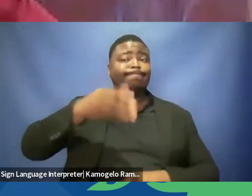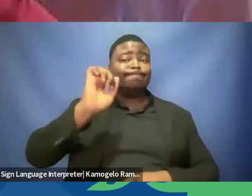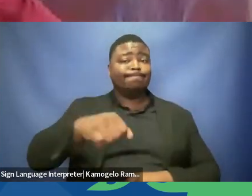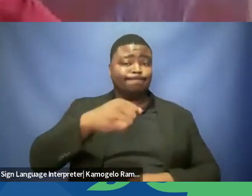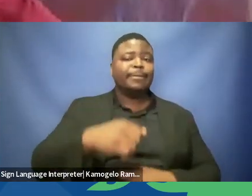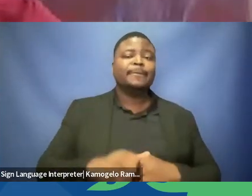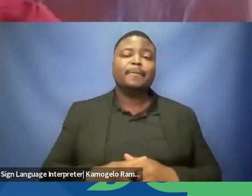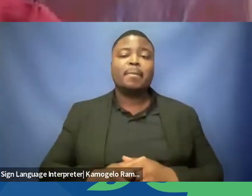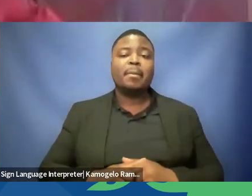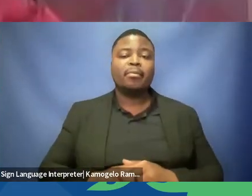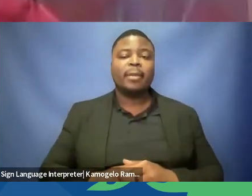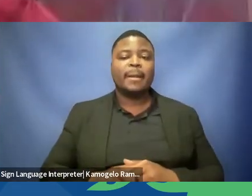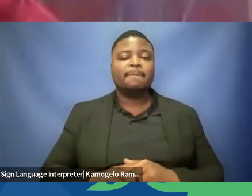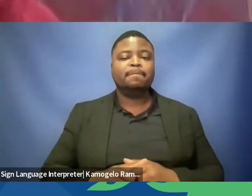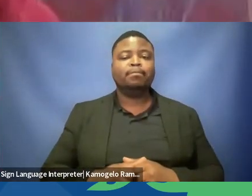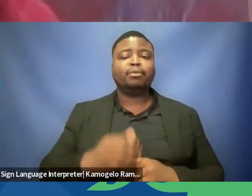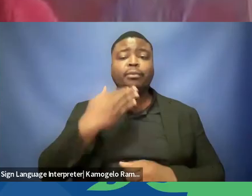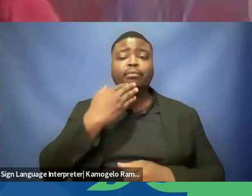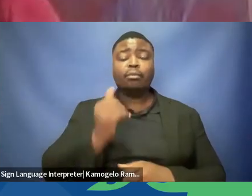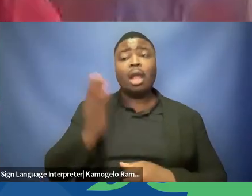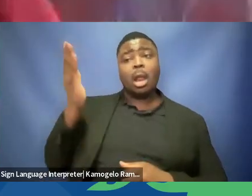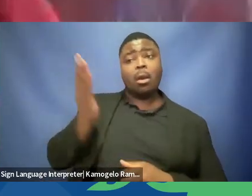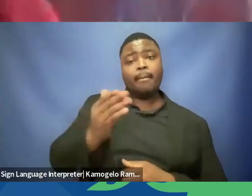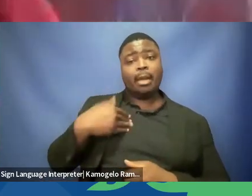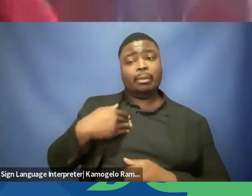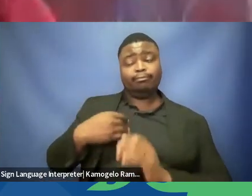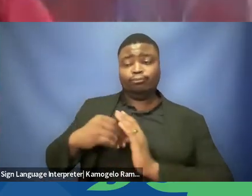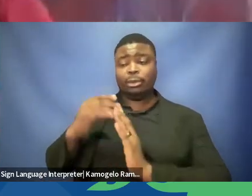Allow me to present now what I have prepared.